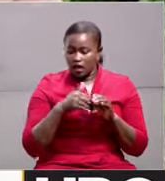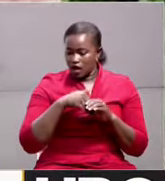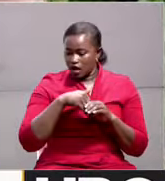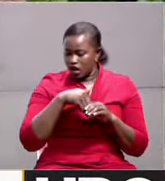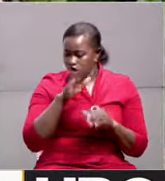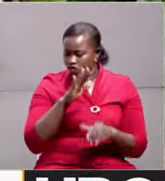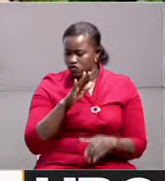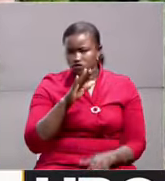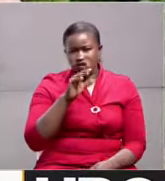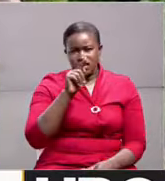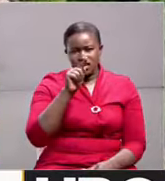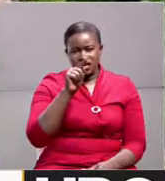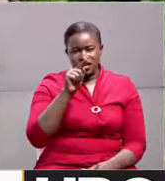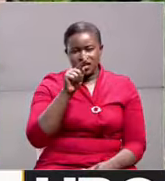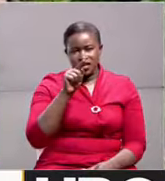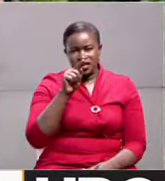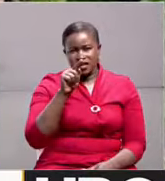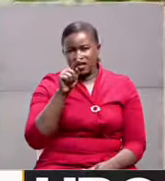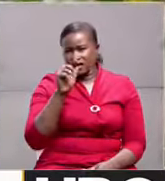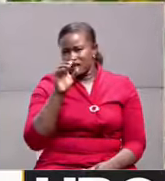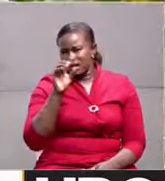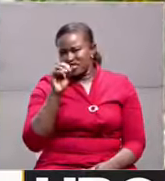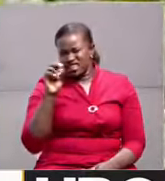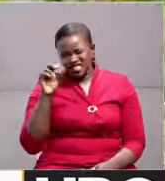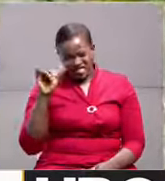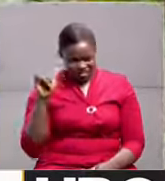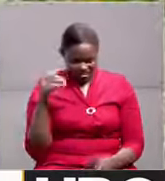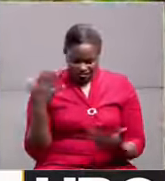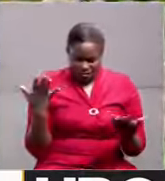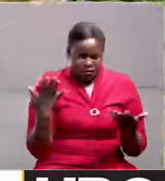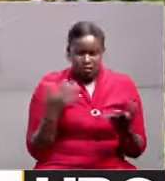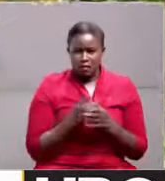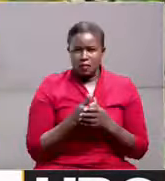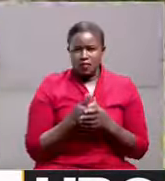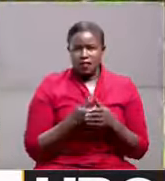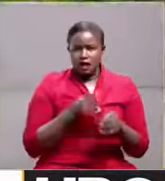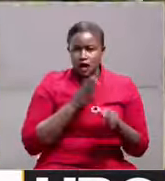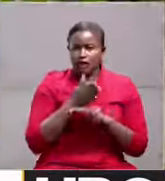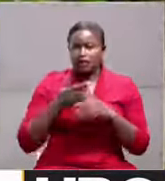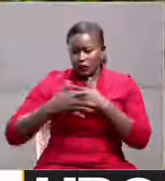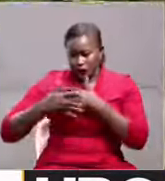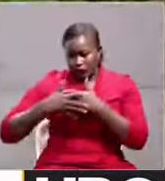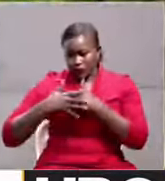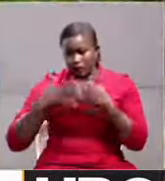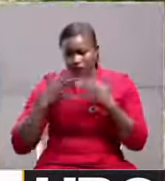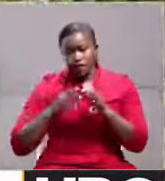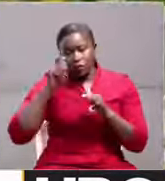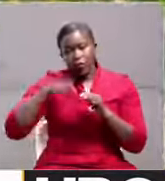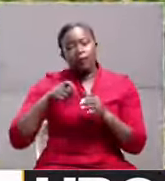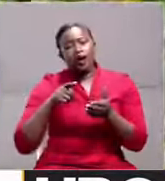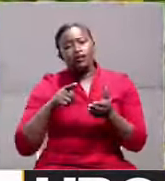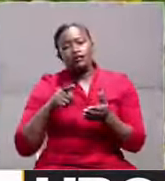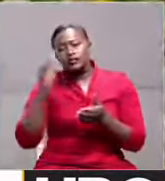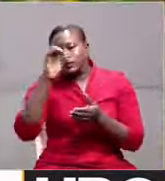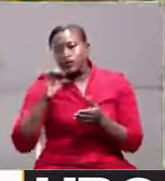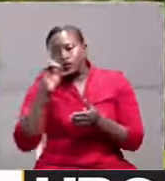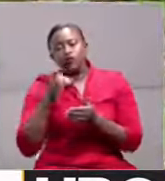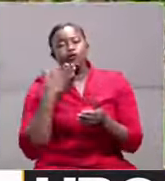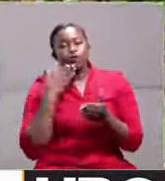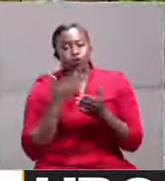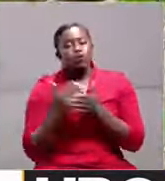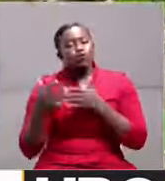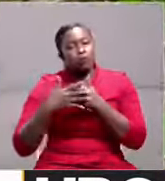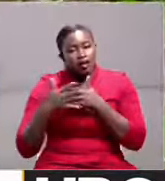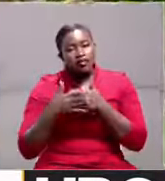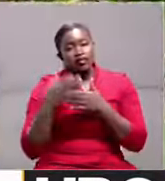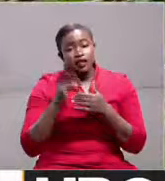outtani yekase mu Luganda mwanyi zineze mama zoku oino gina nono nye chume chirungi kubange biume bibi